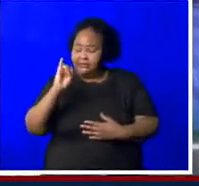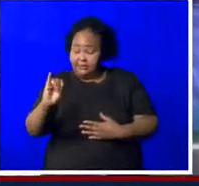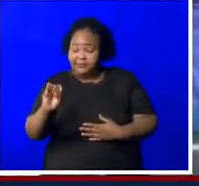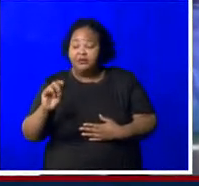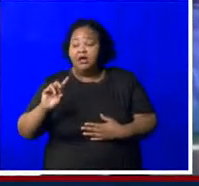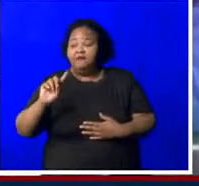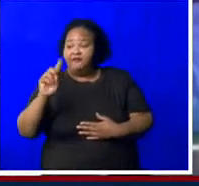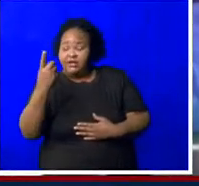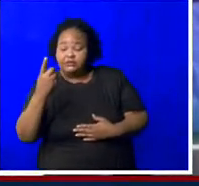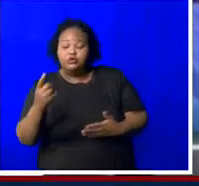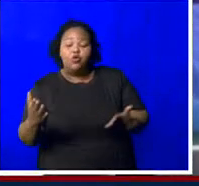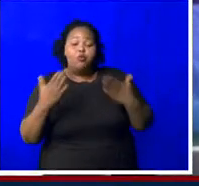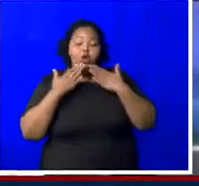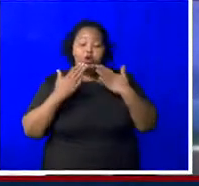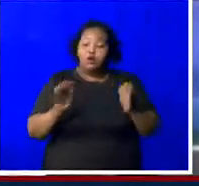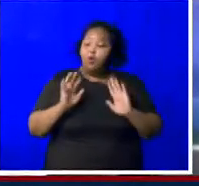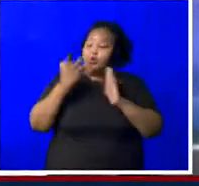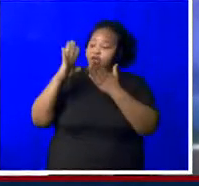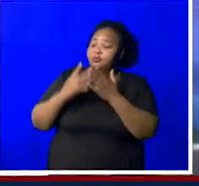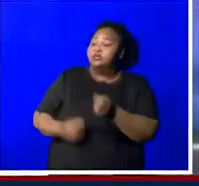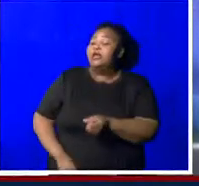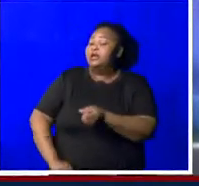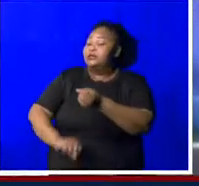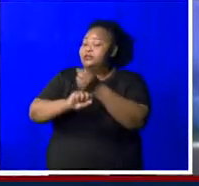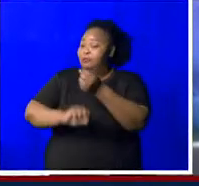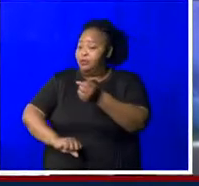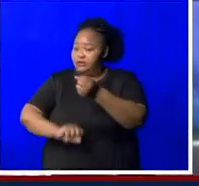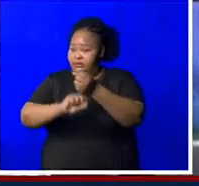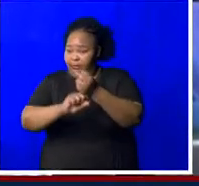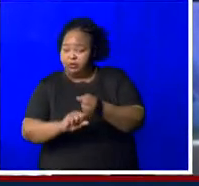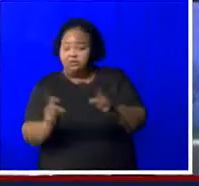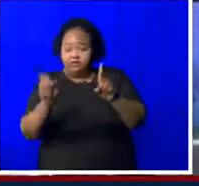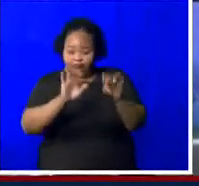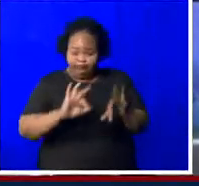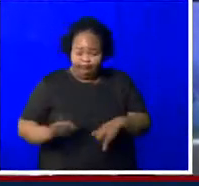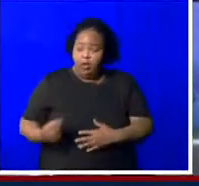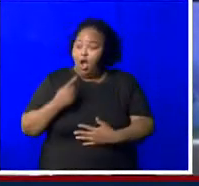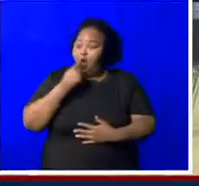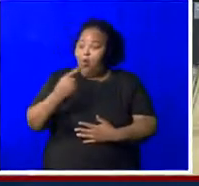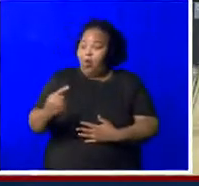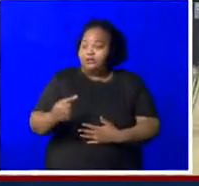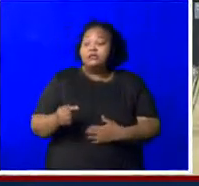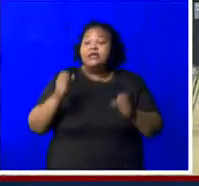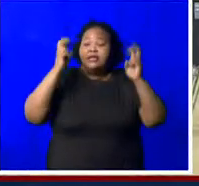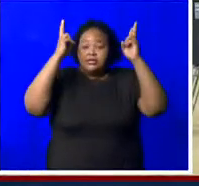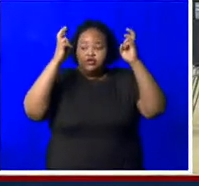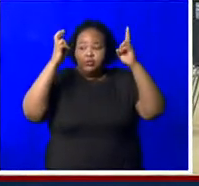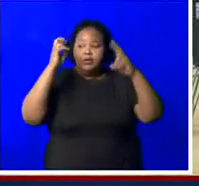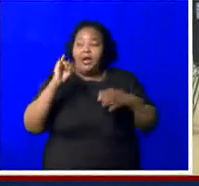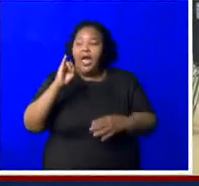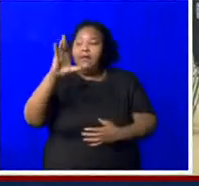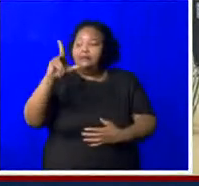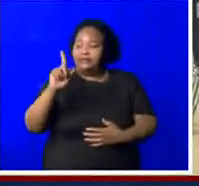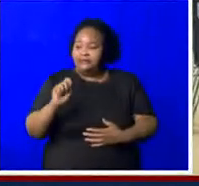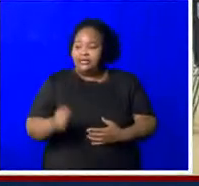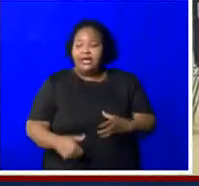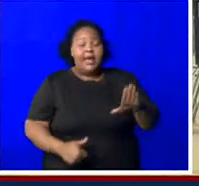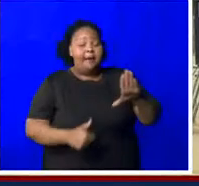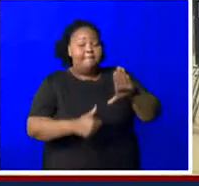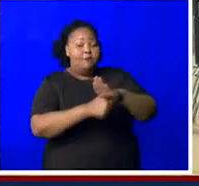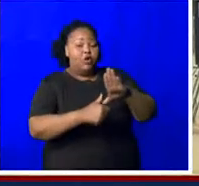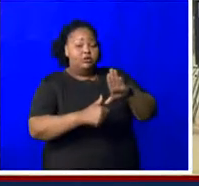lwesikolo sasenxabaneni njengoba uthi sifundo setebucwephesha esikolweni simgcoka kakhulu ngoba sicijisa